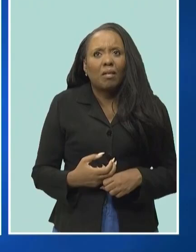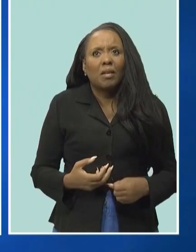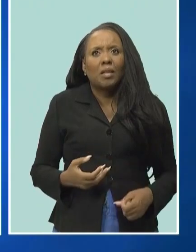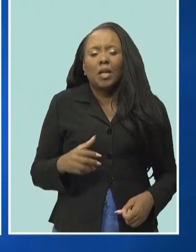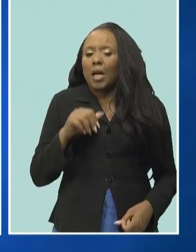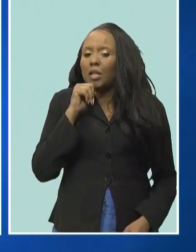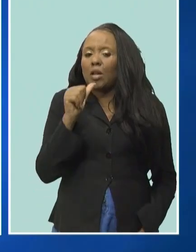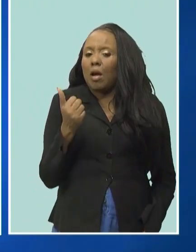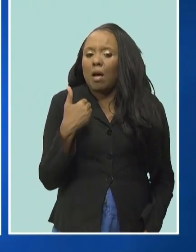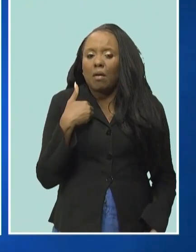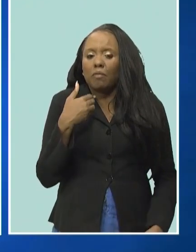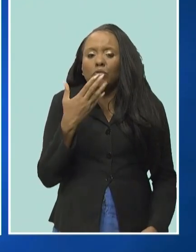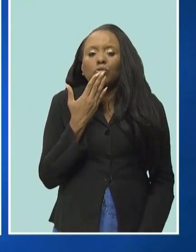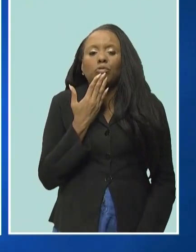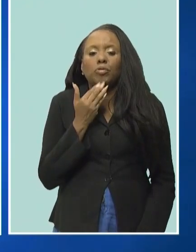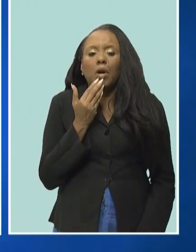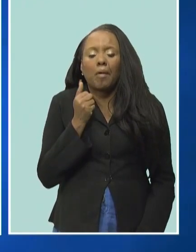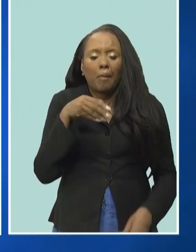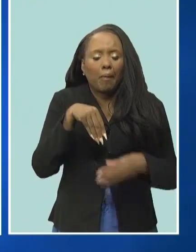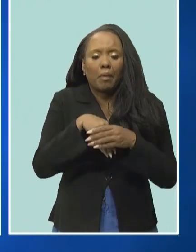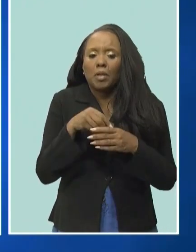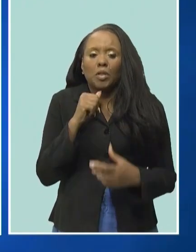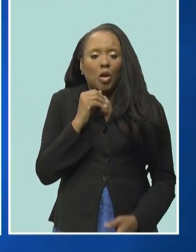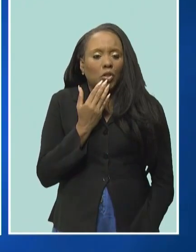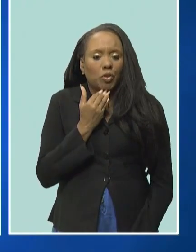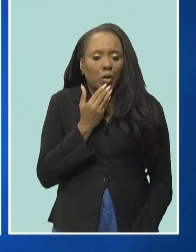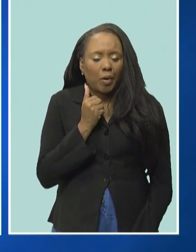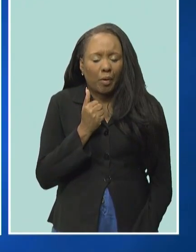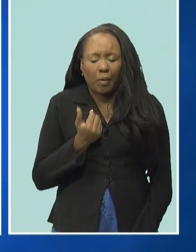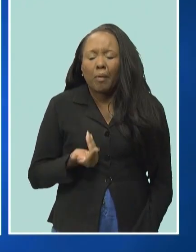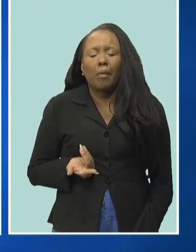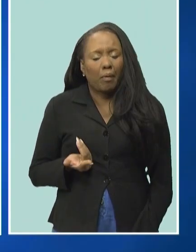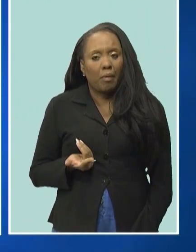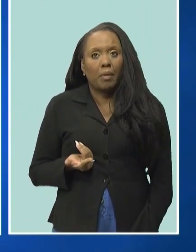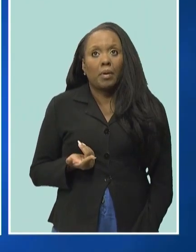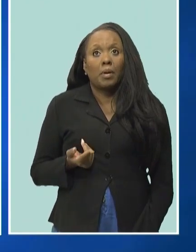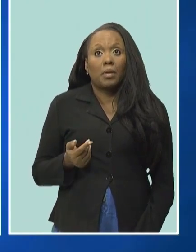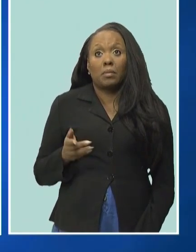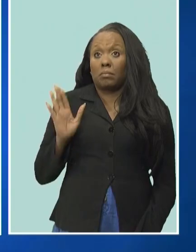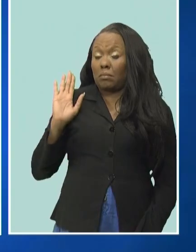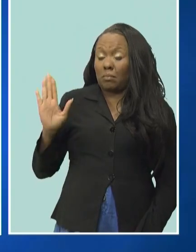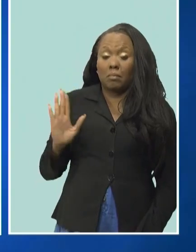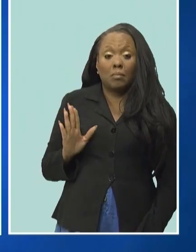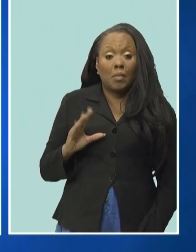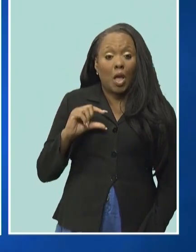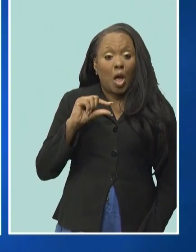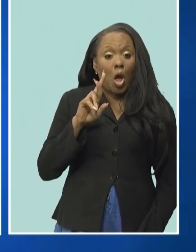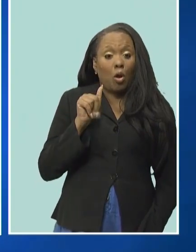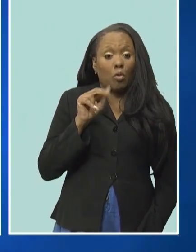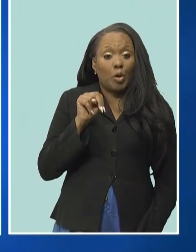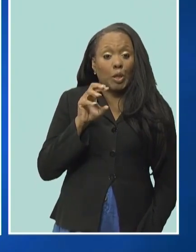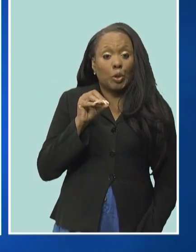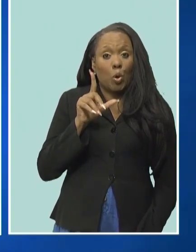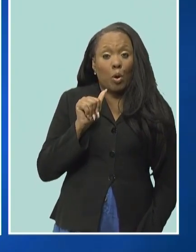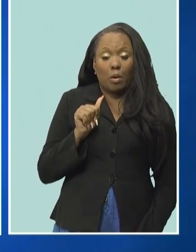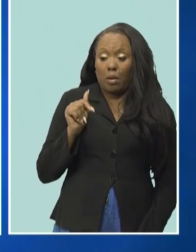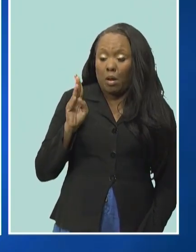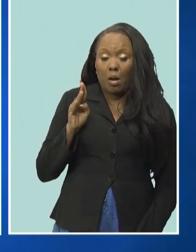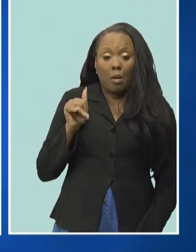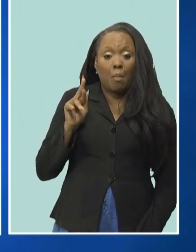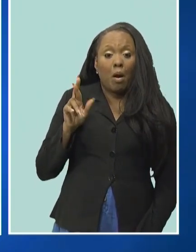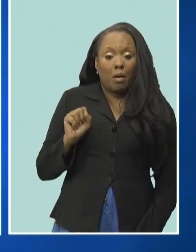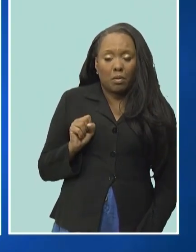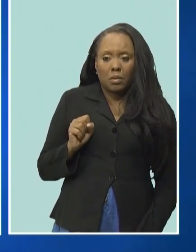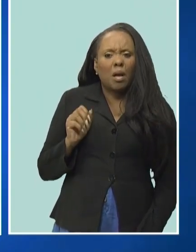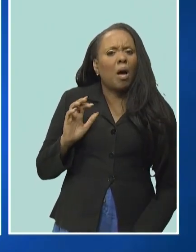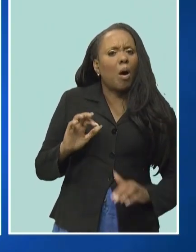sugar in their bars, yes. And Tracia says the granola bars actually came about in her quest to expand her